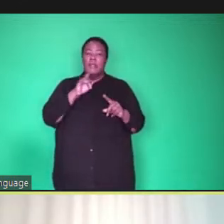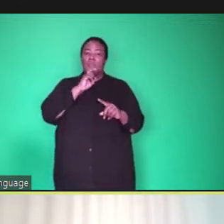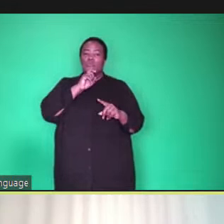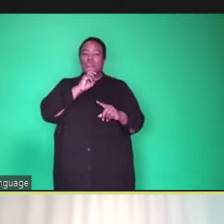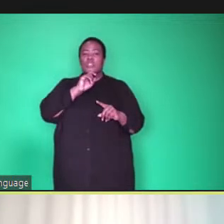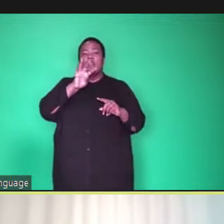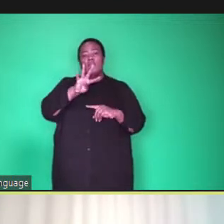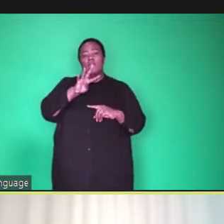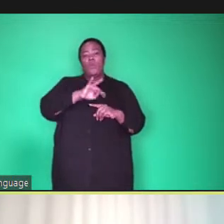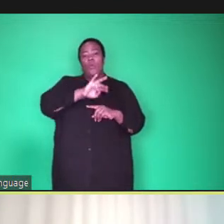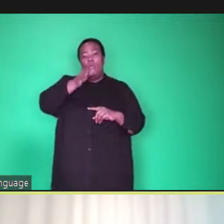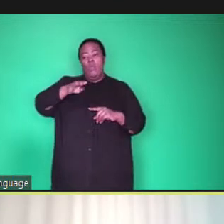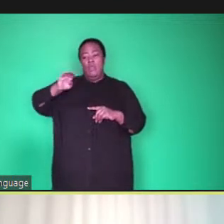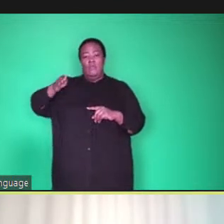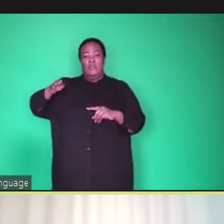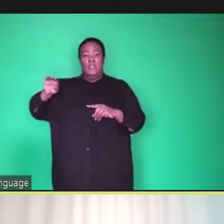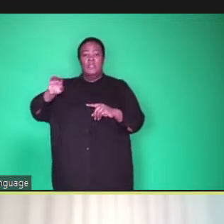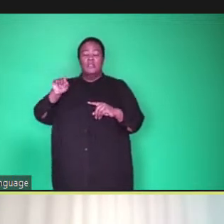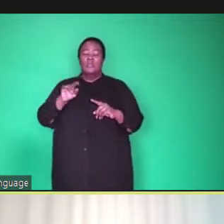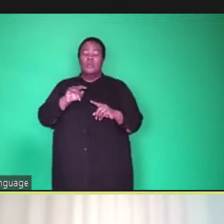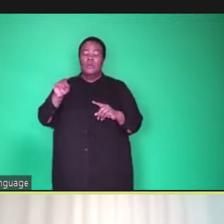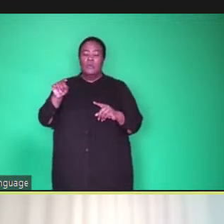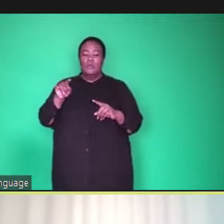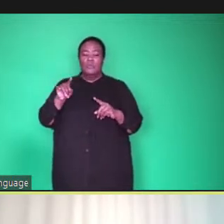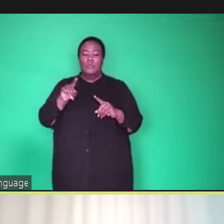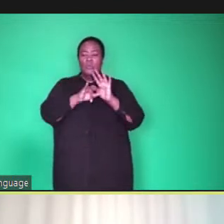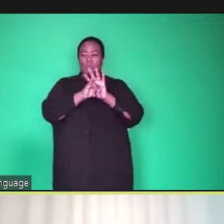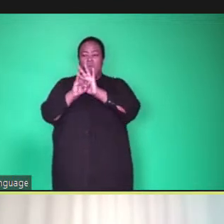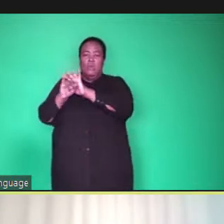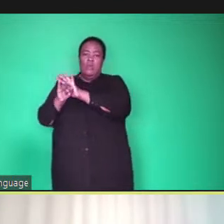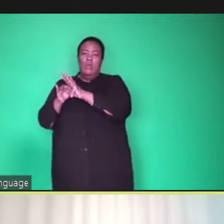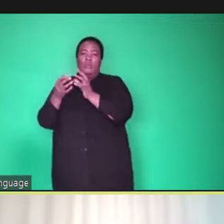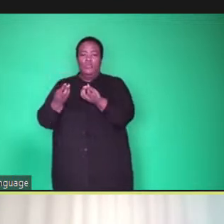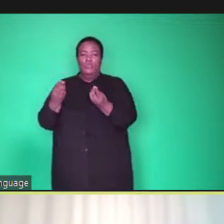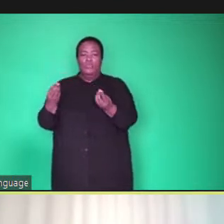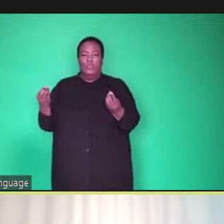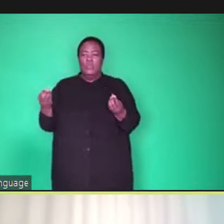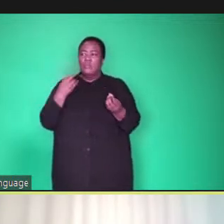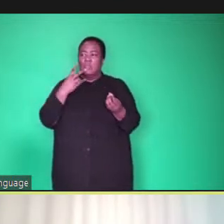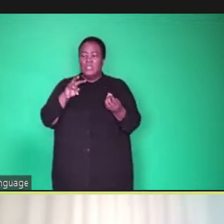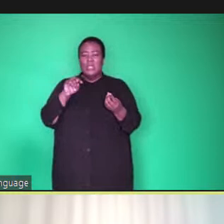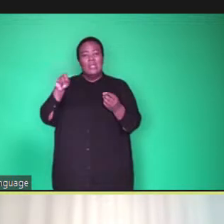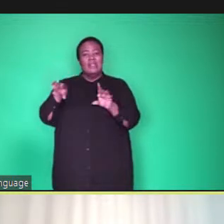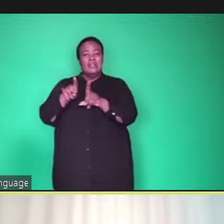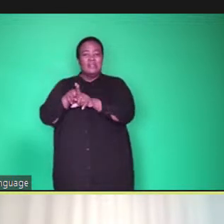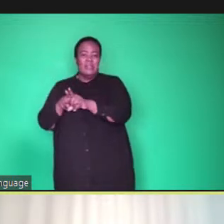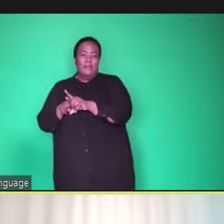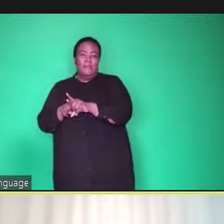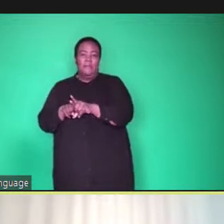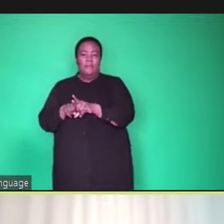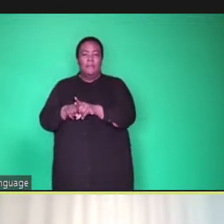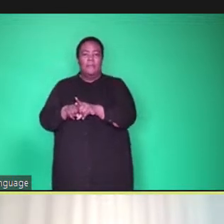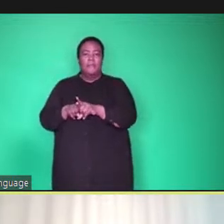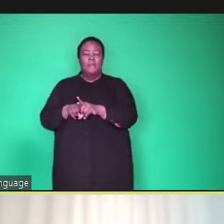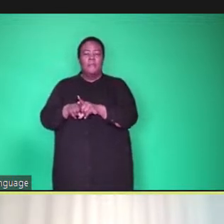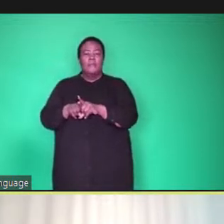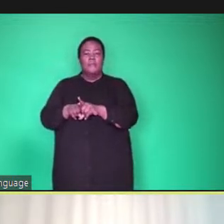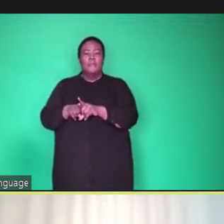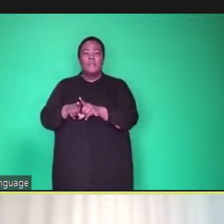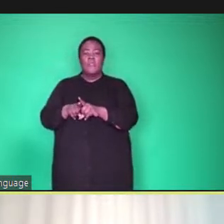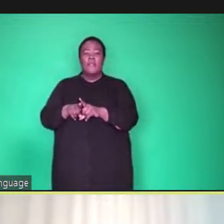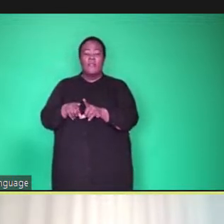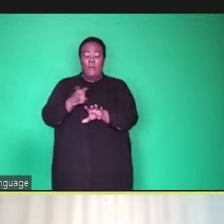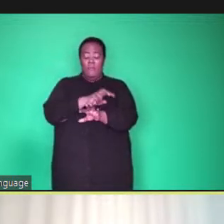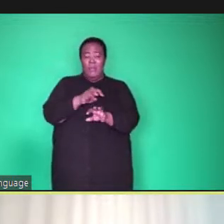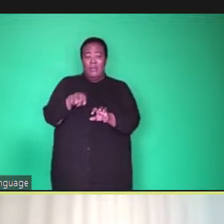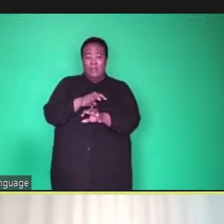repeated this kind of matrix for children and found that while the modal direction is similar, it is less pronounced, and instead there are greater levels of